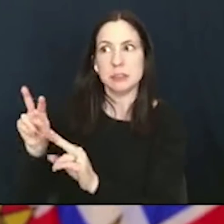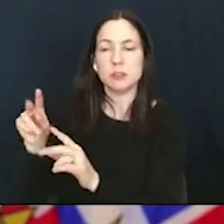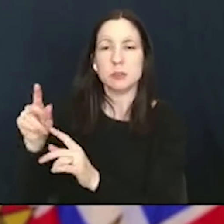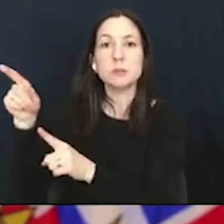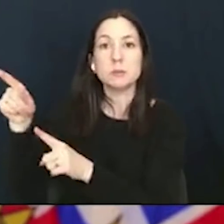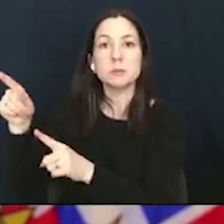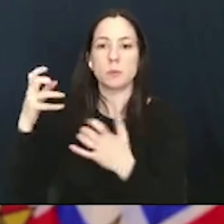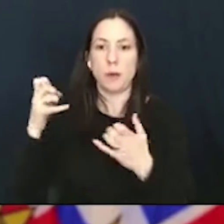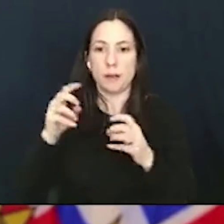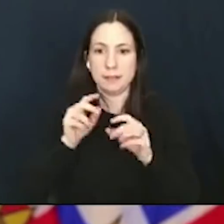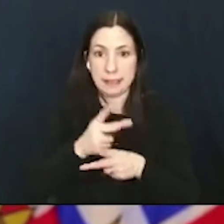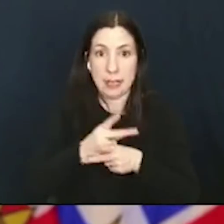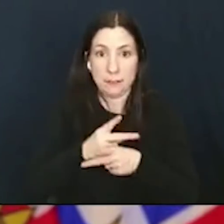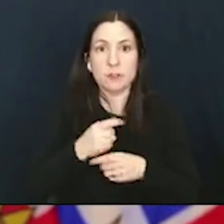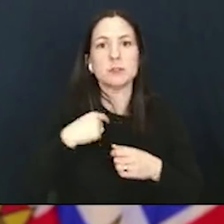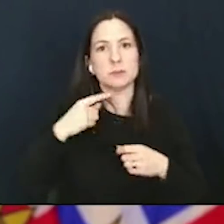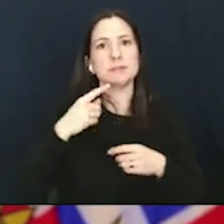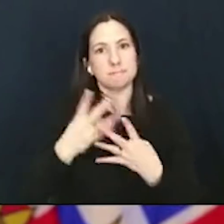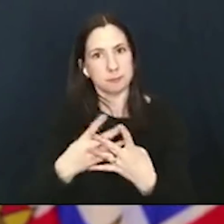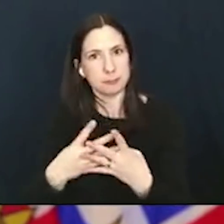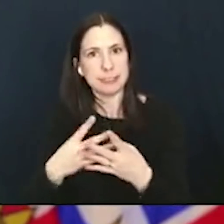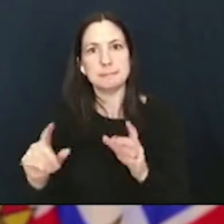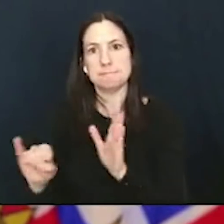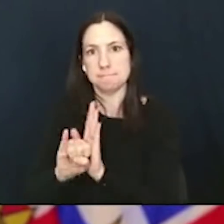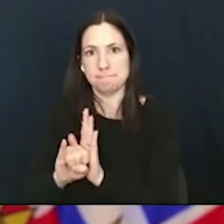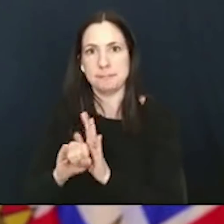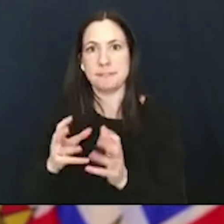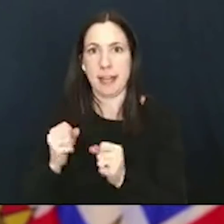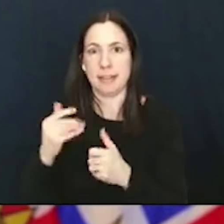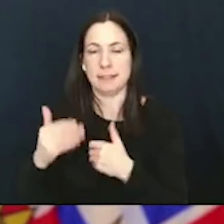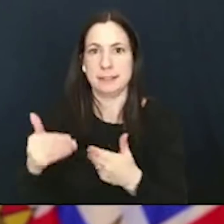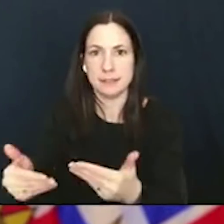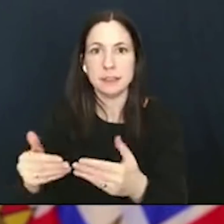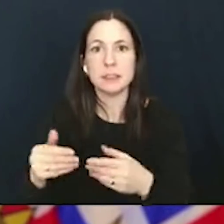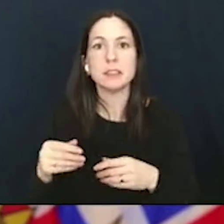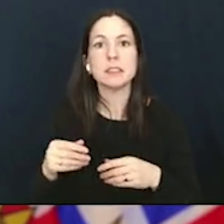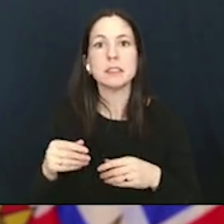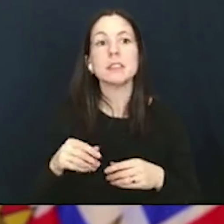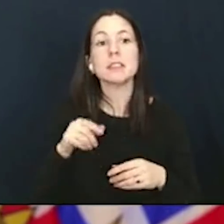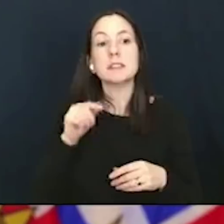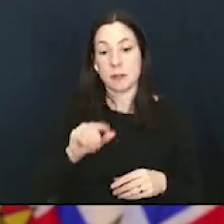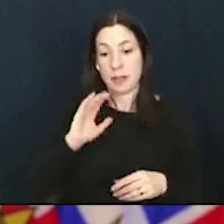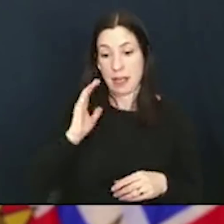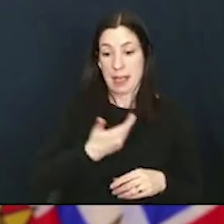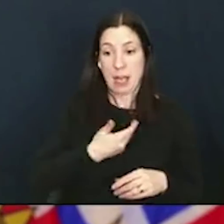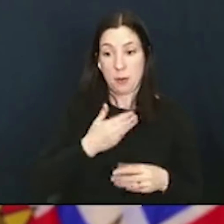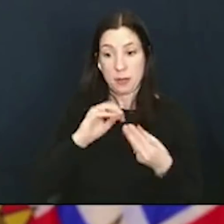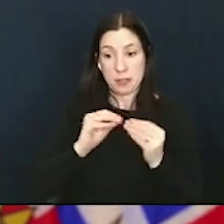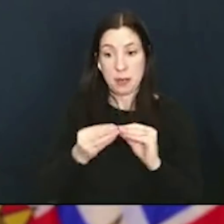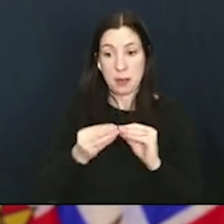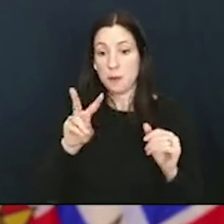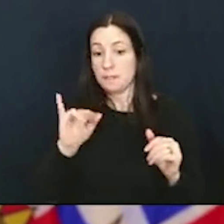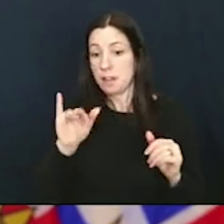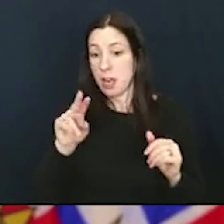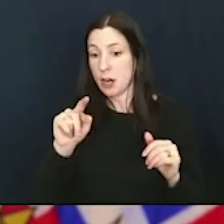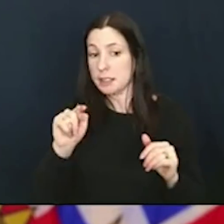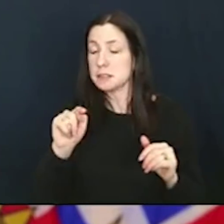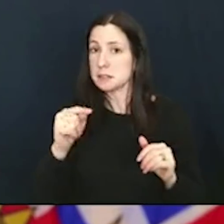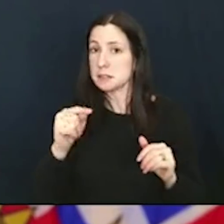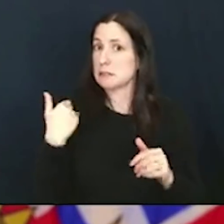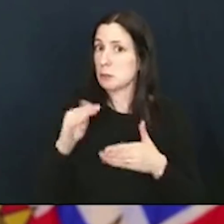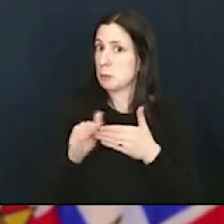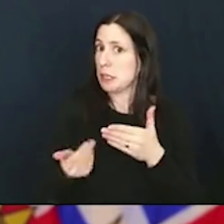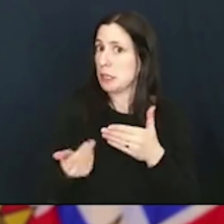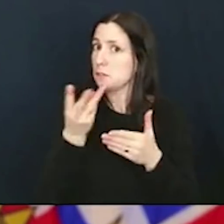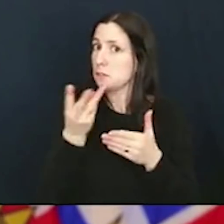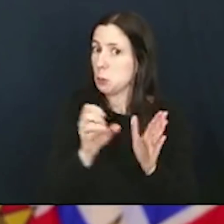identified over a period of weeks. So this is still part of our catching up on understanding which cases are